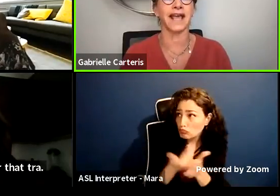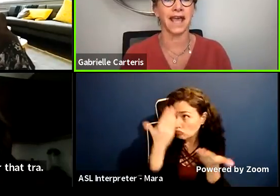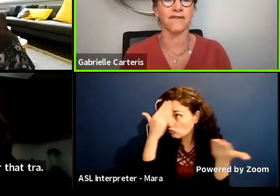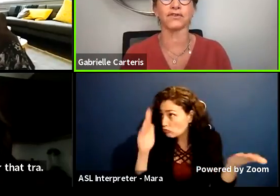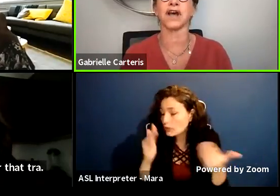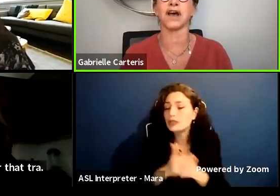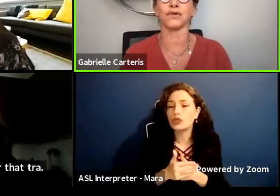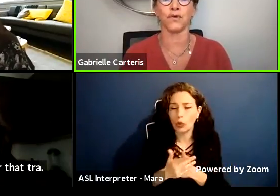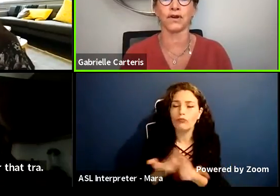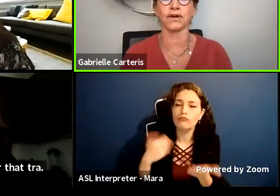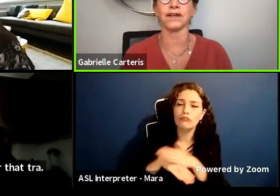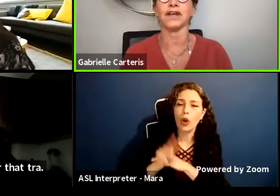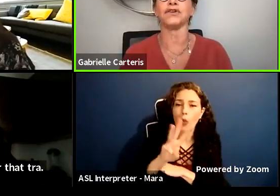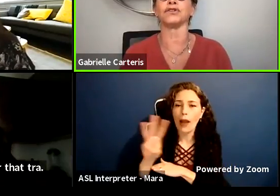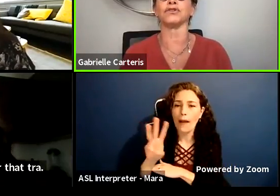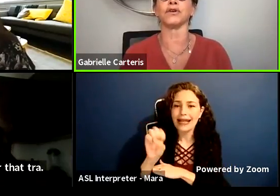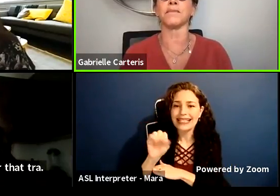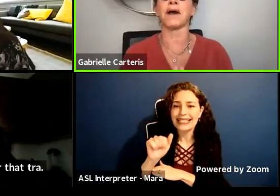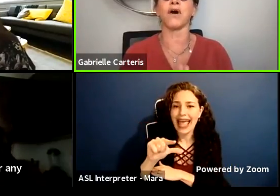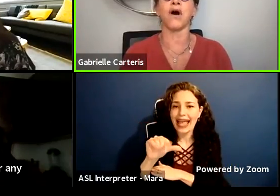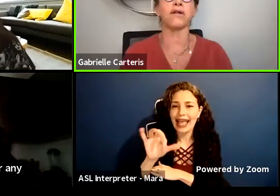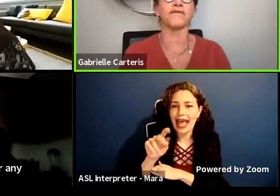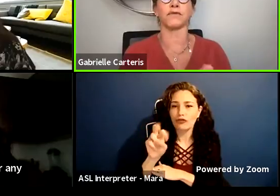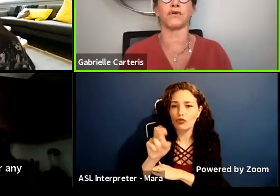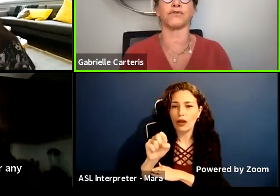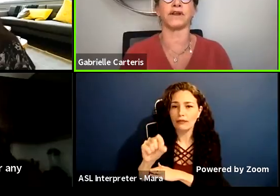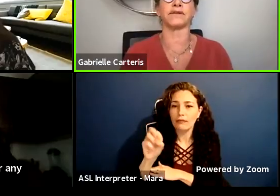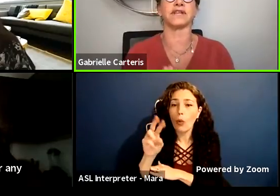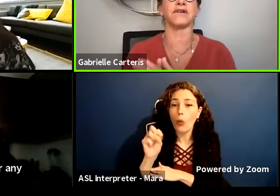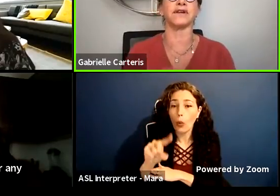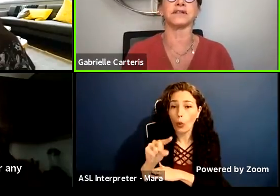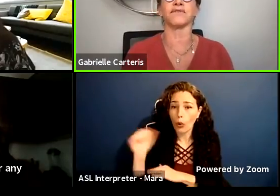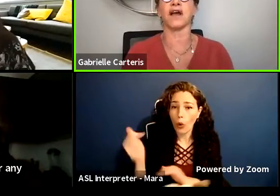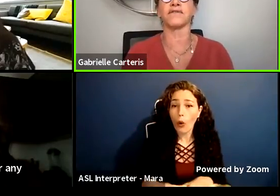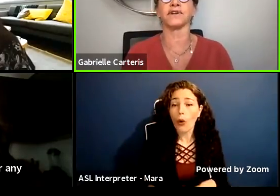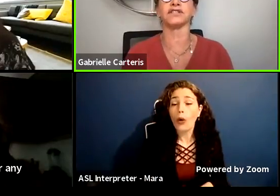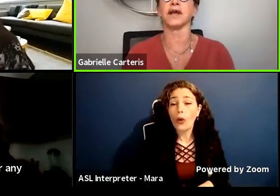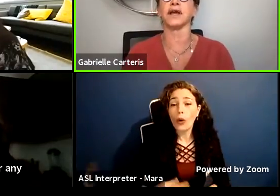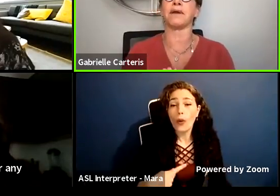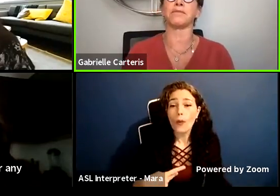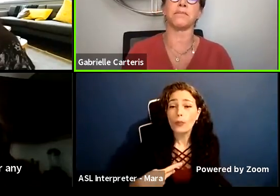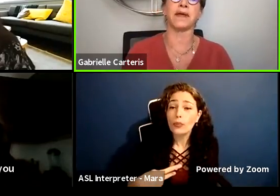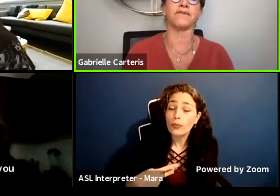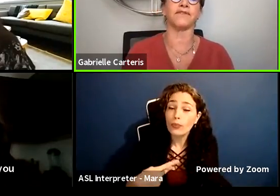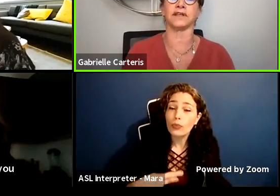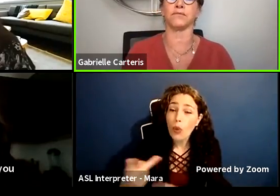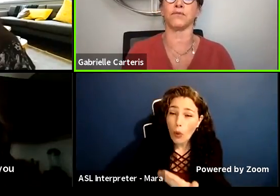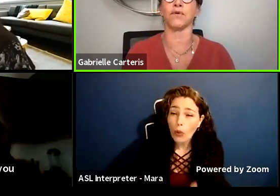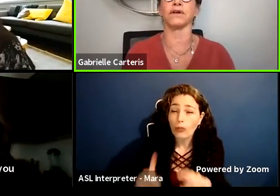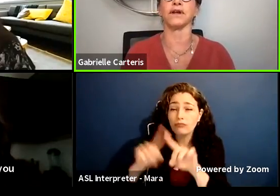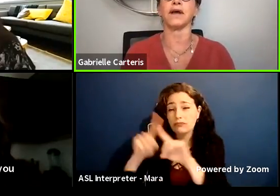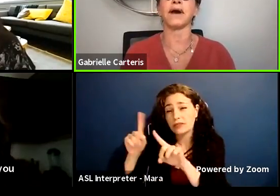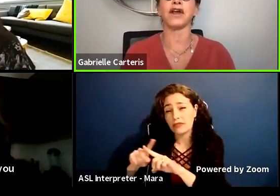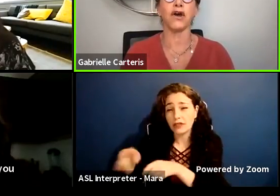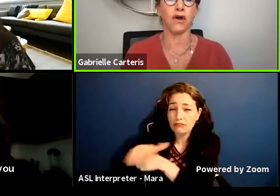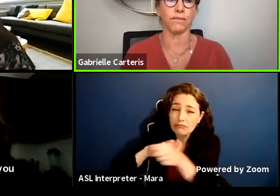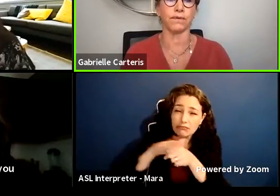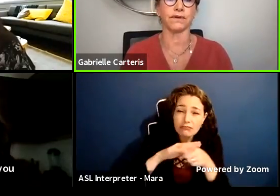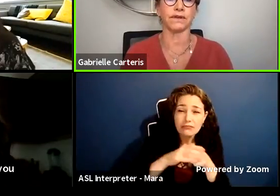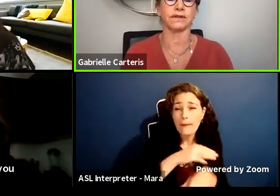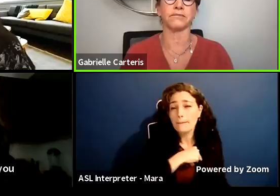at sagaftra.org. You can learn about all of our programs, areas of coverage, member benefits, and more.